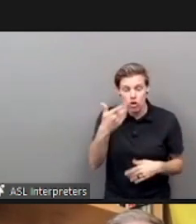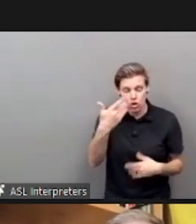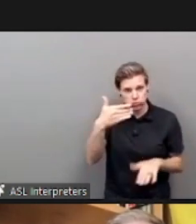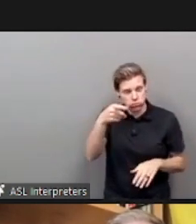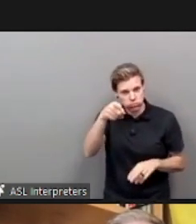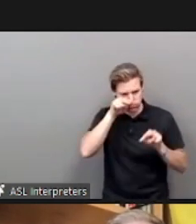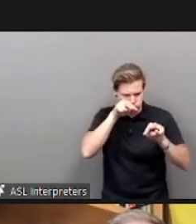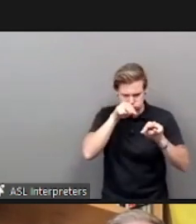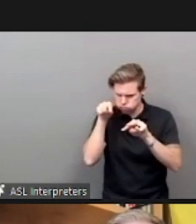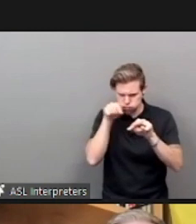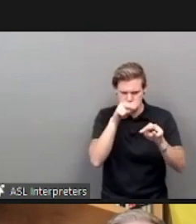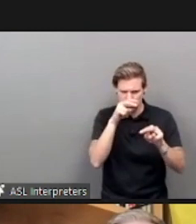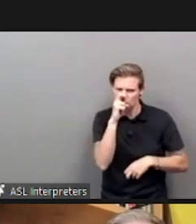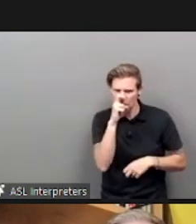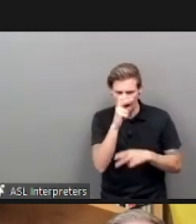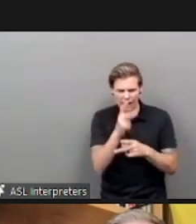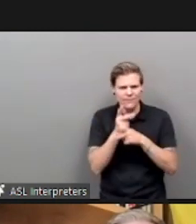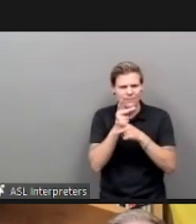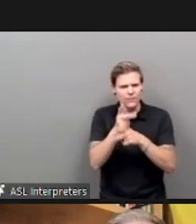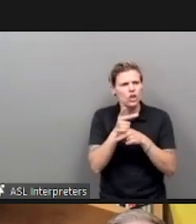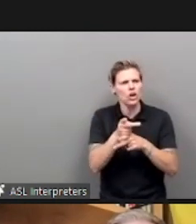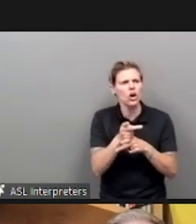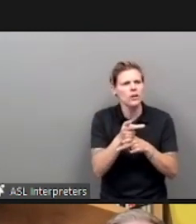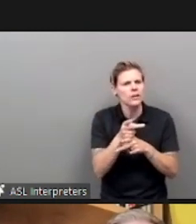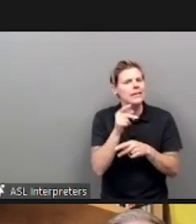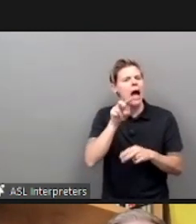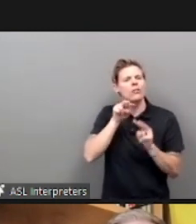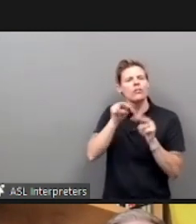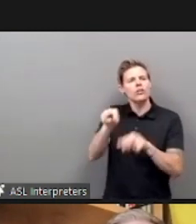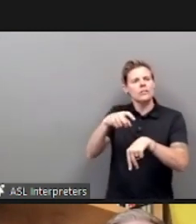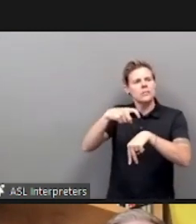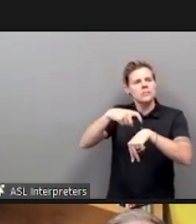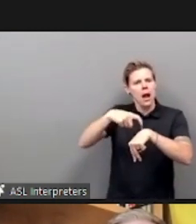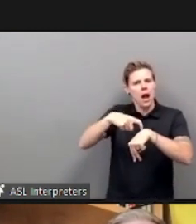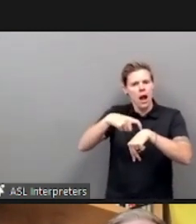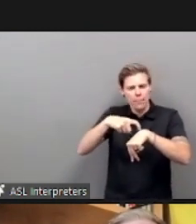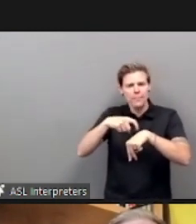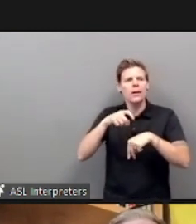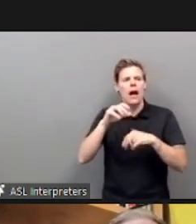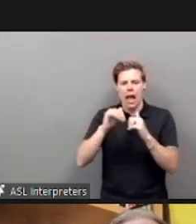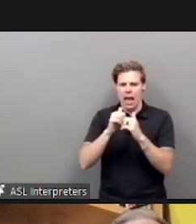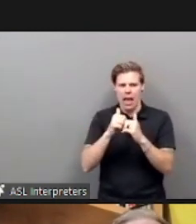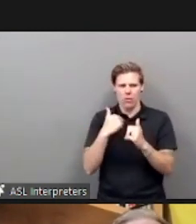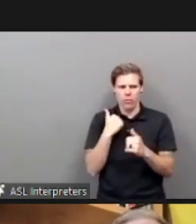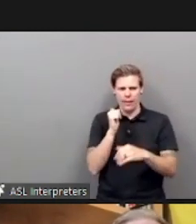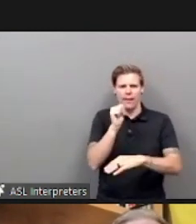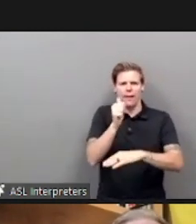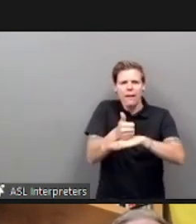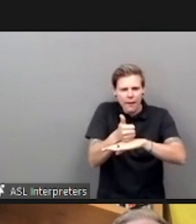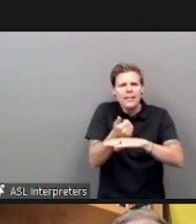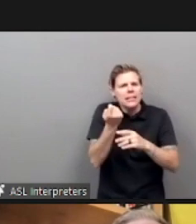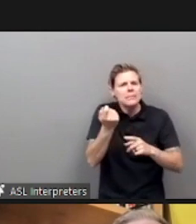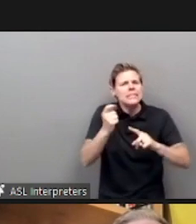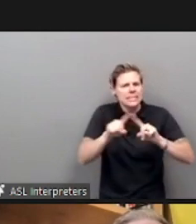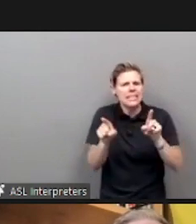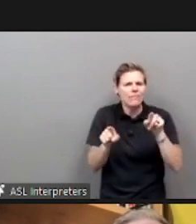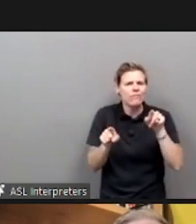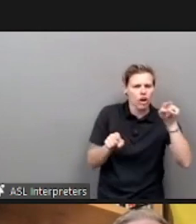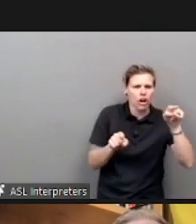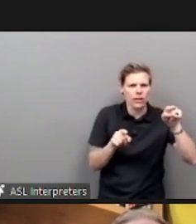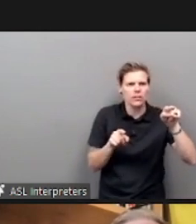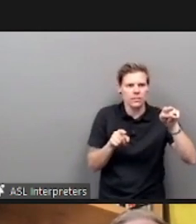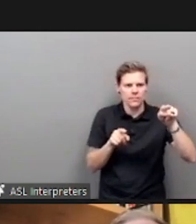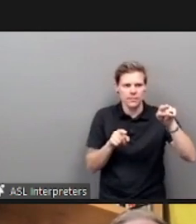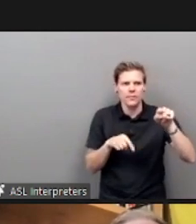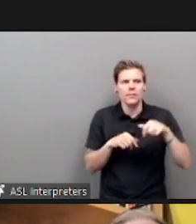time frame and then look at the methodology, because there's slight differences in what's excluded, what's